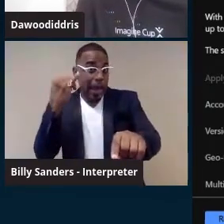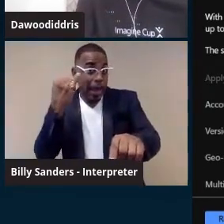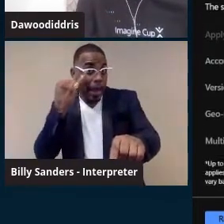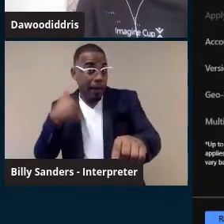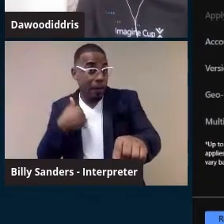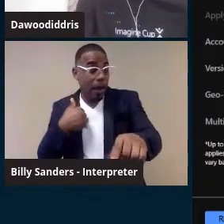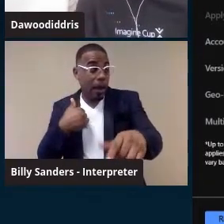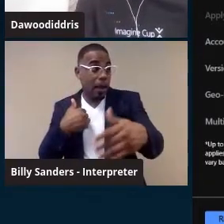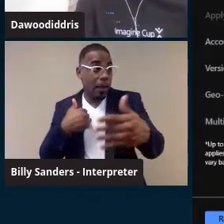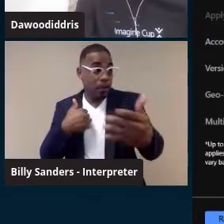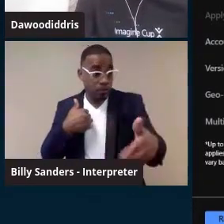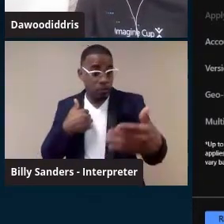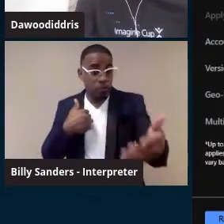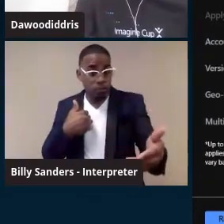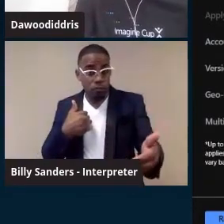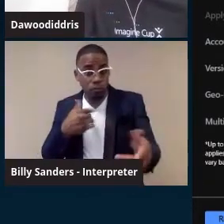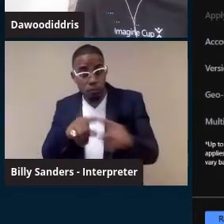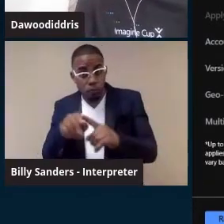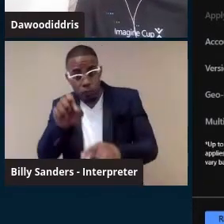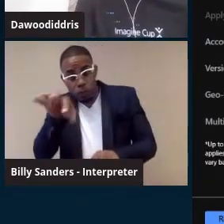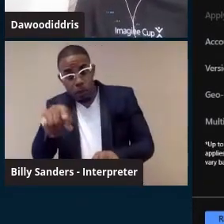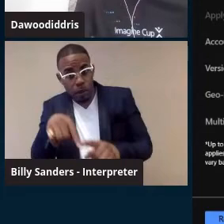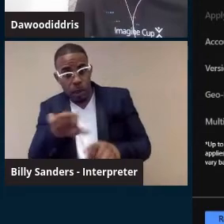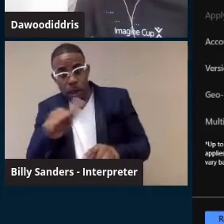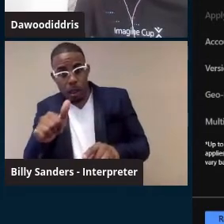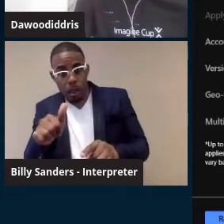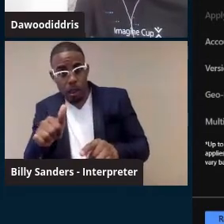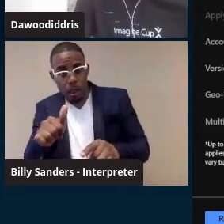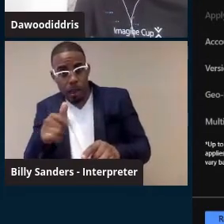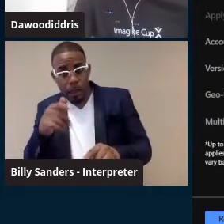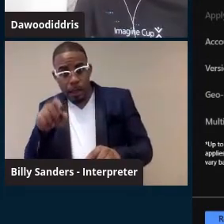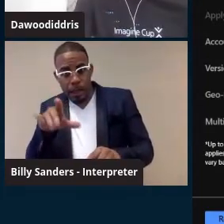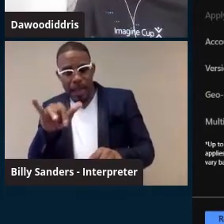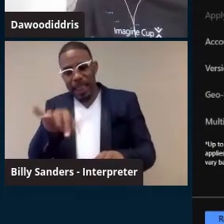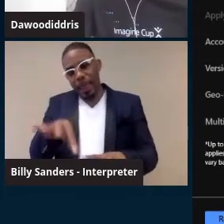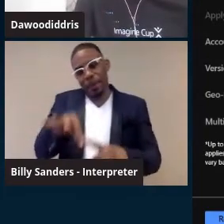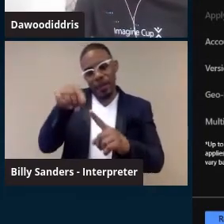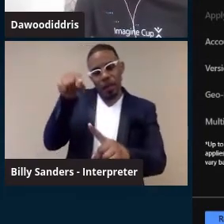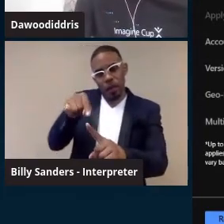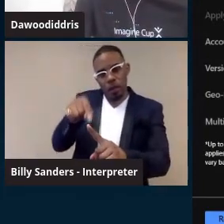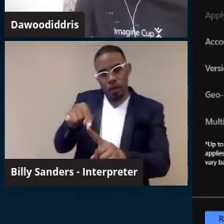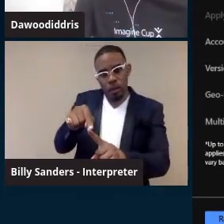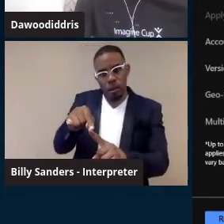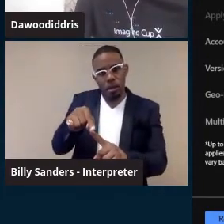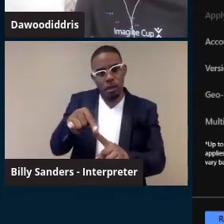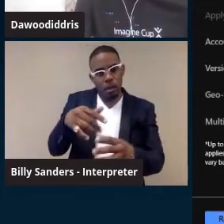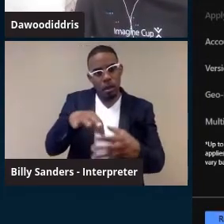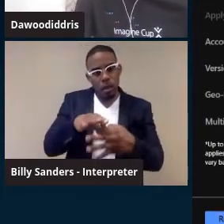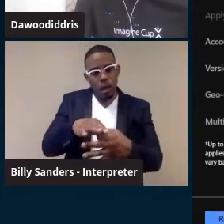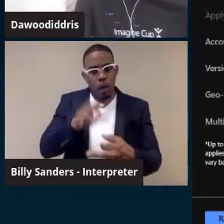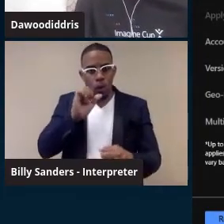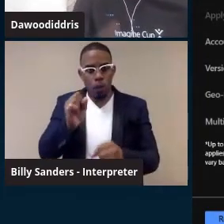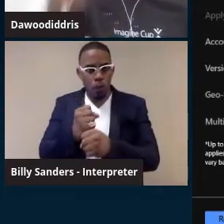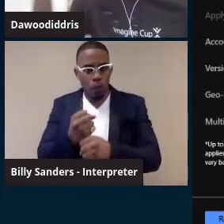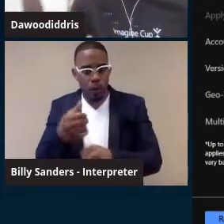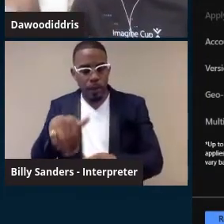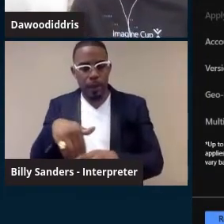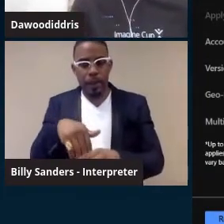I, also enable geo redundancy, this particular data would also be replicated in